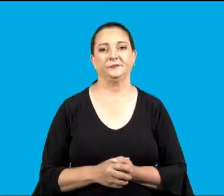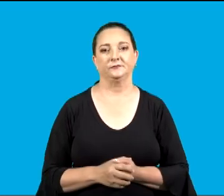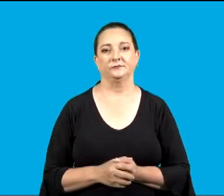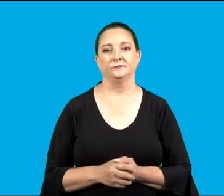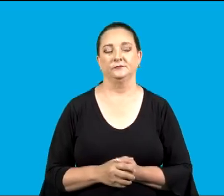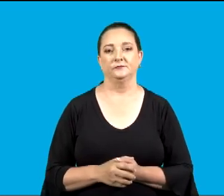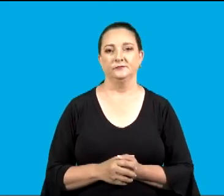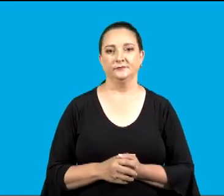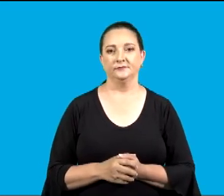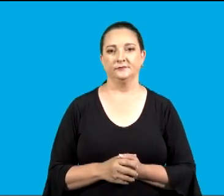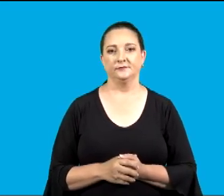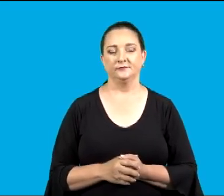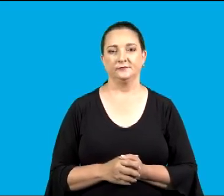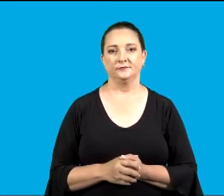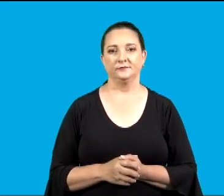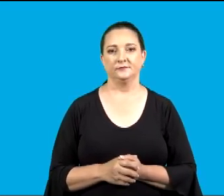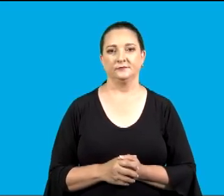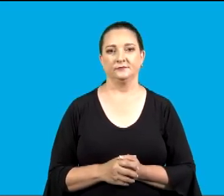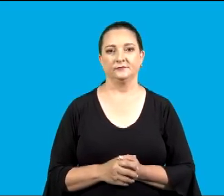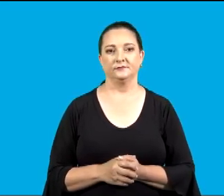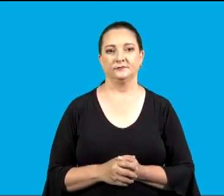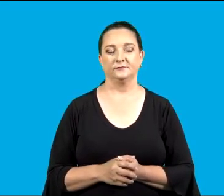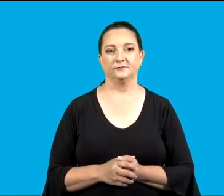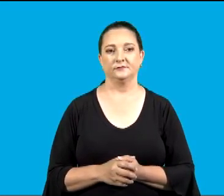1,343,040. Okay.